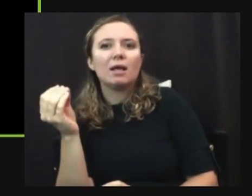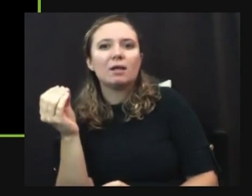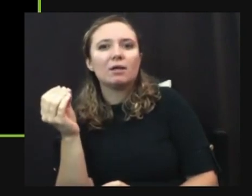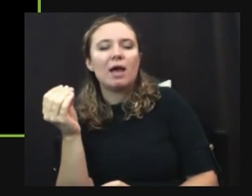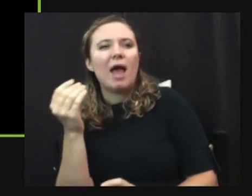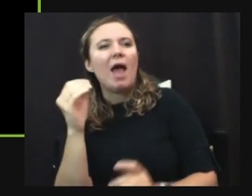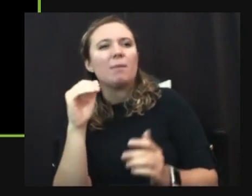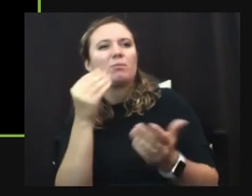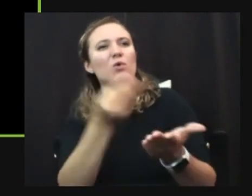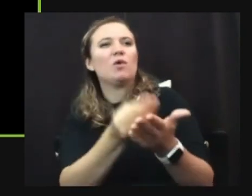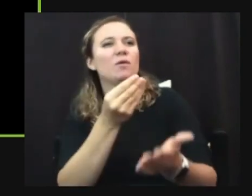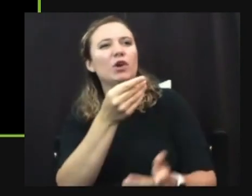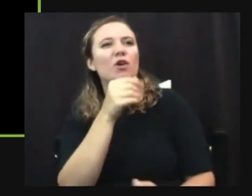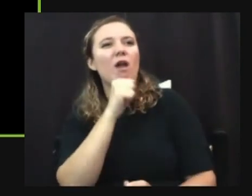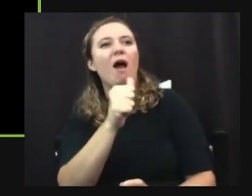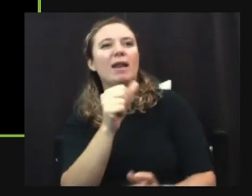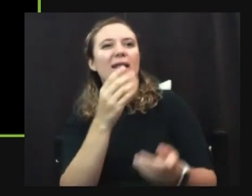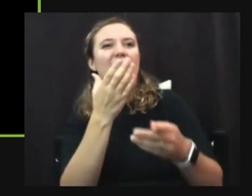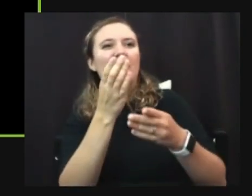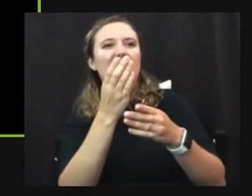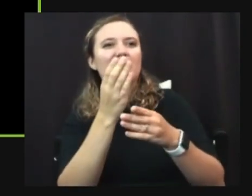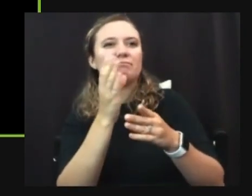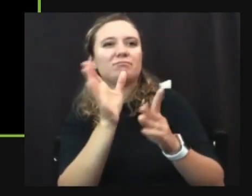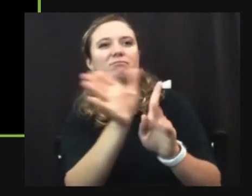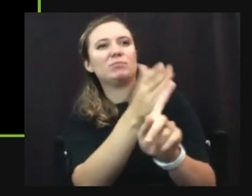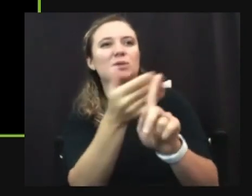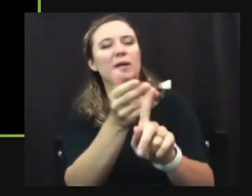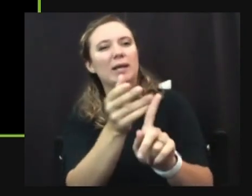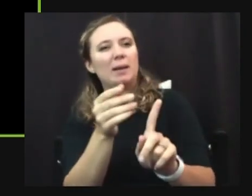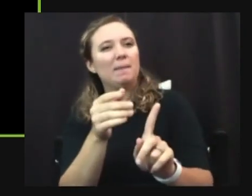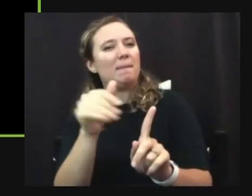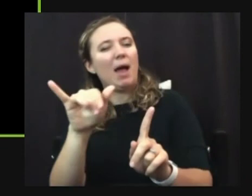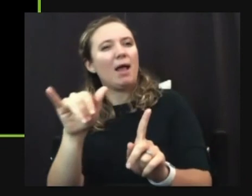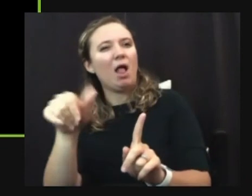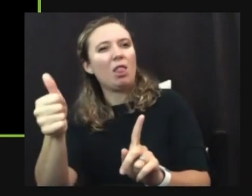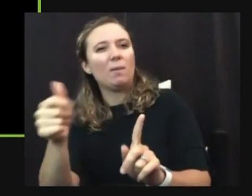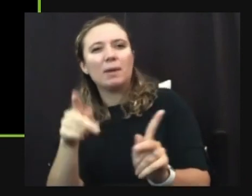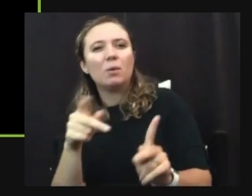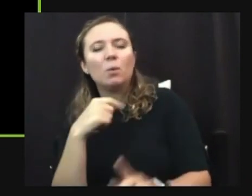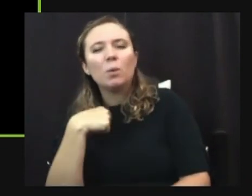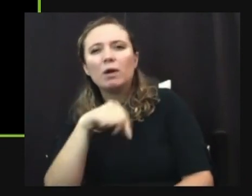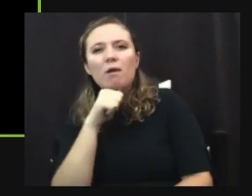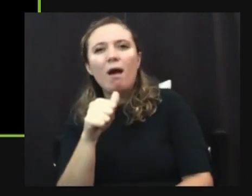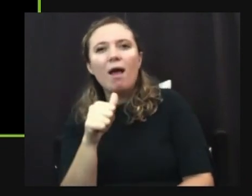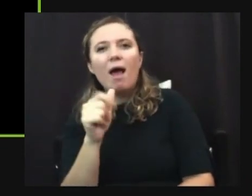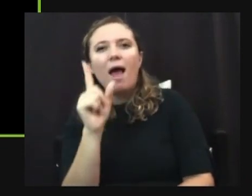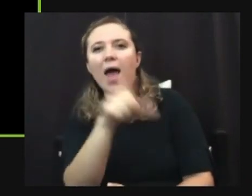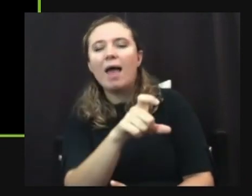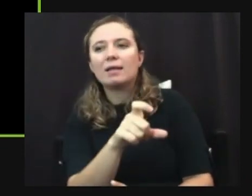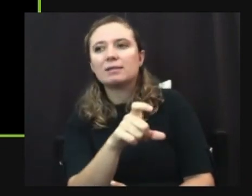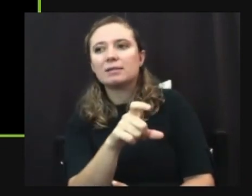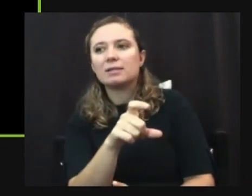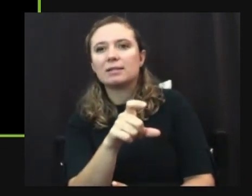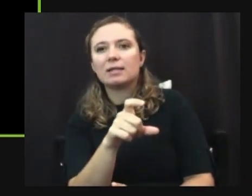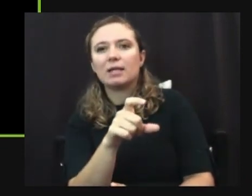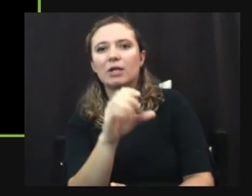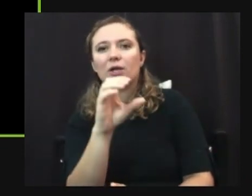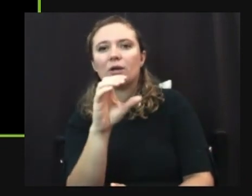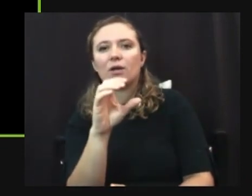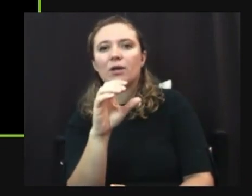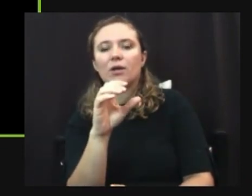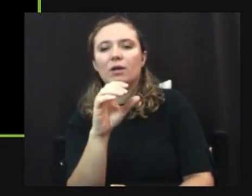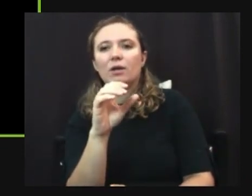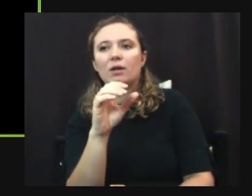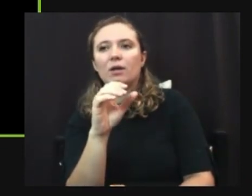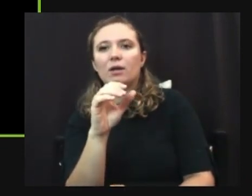someone? Stop doing that. We're not asking for ASHA for the American Speech and